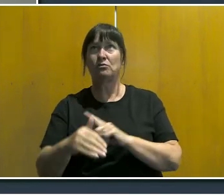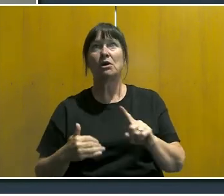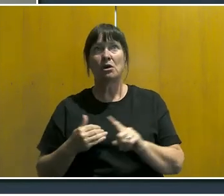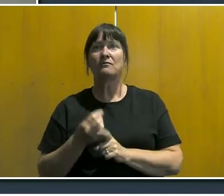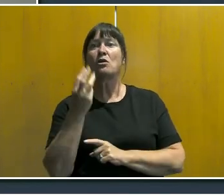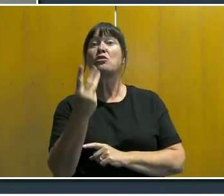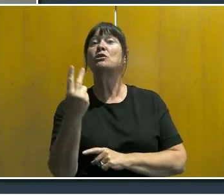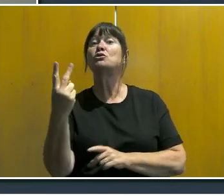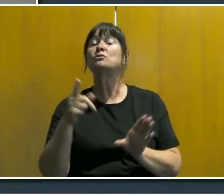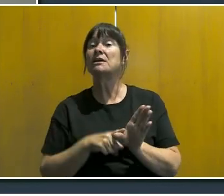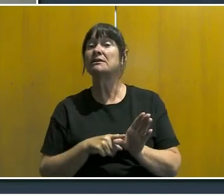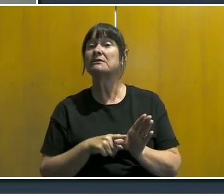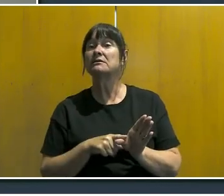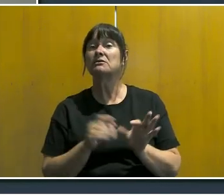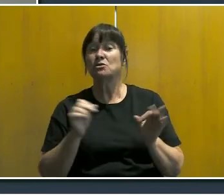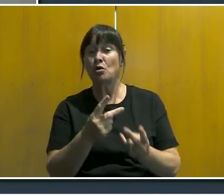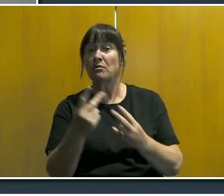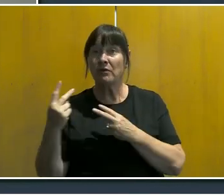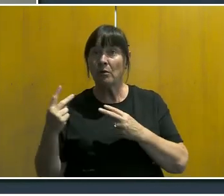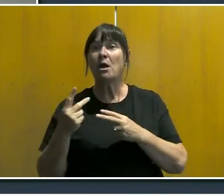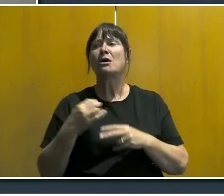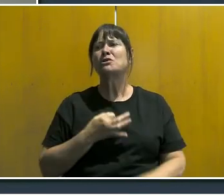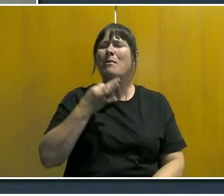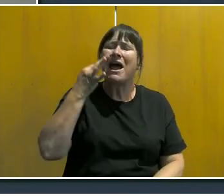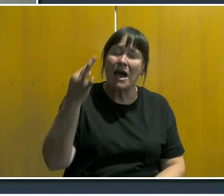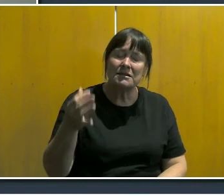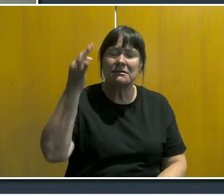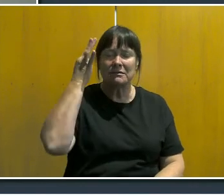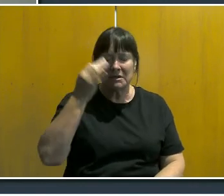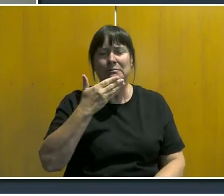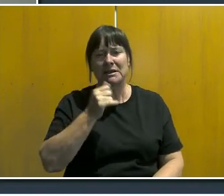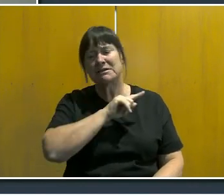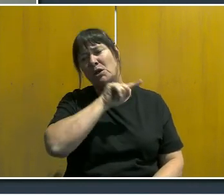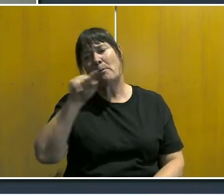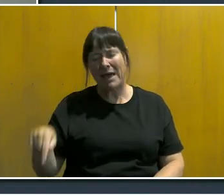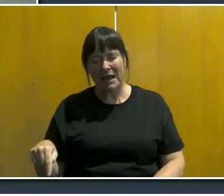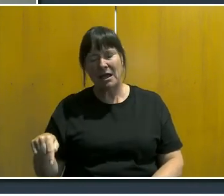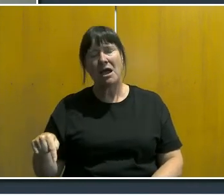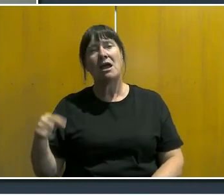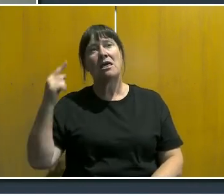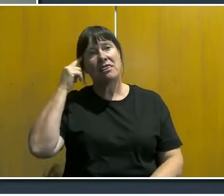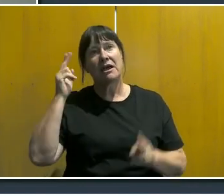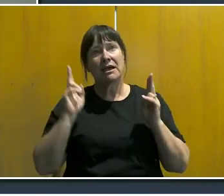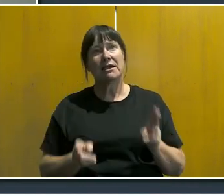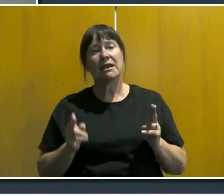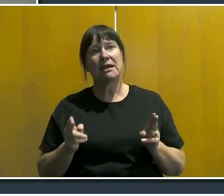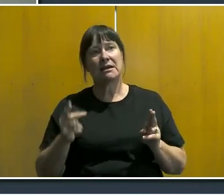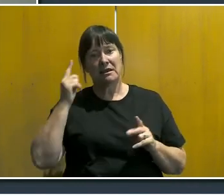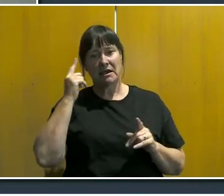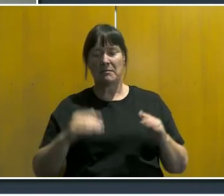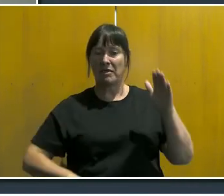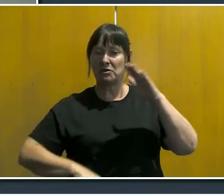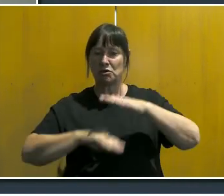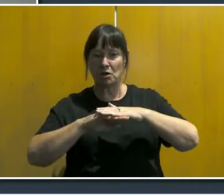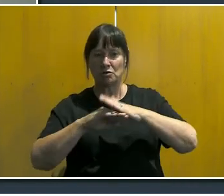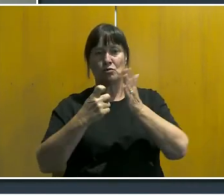my request to this committee is to please go back and consider the total rating